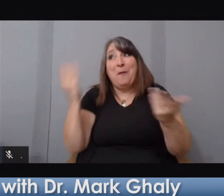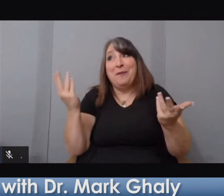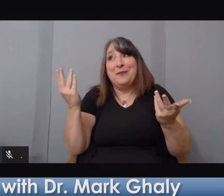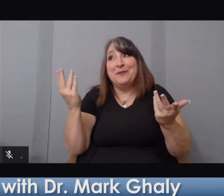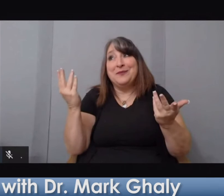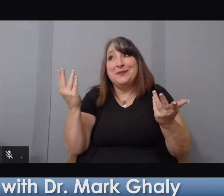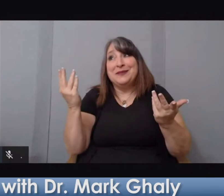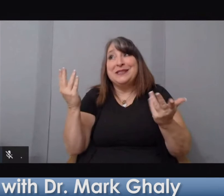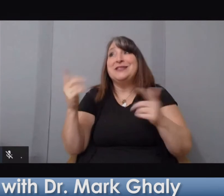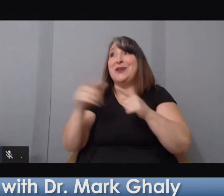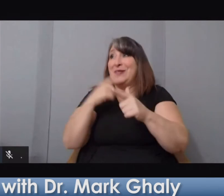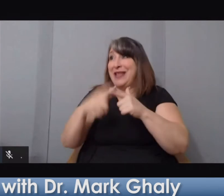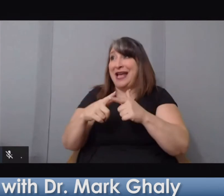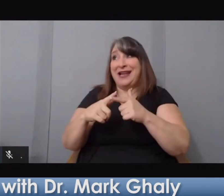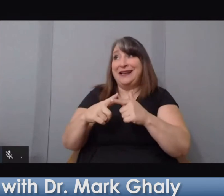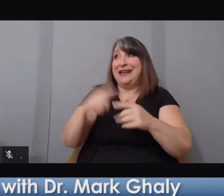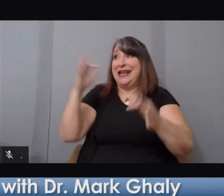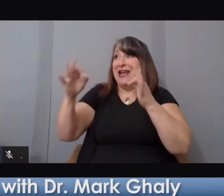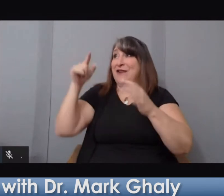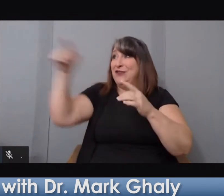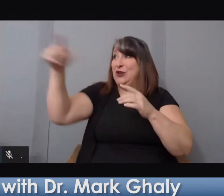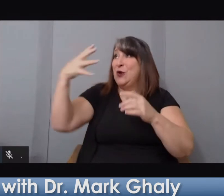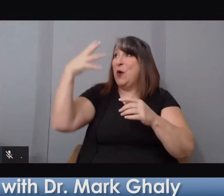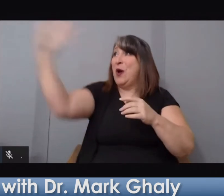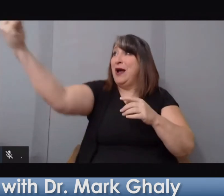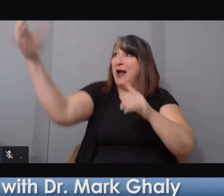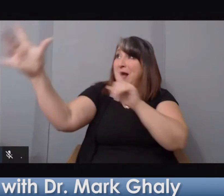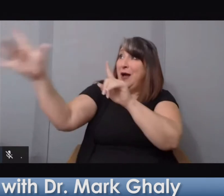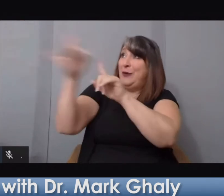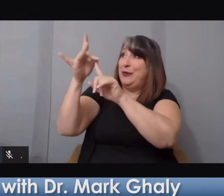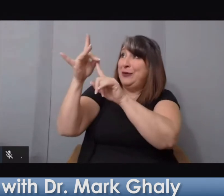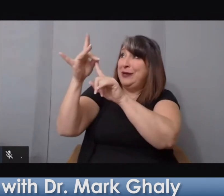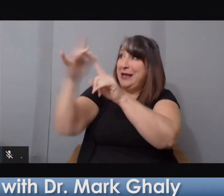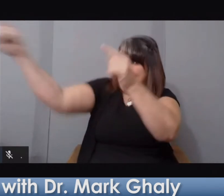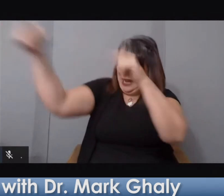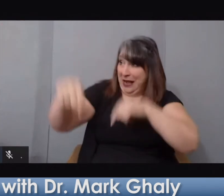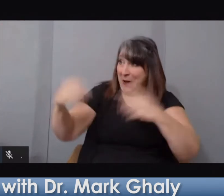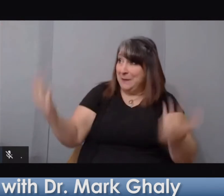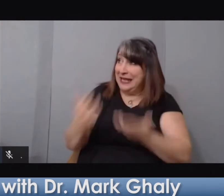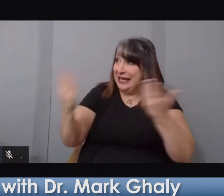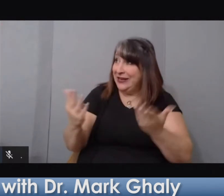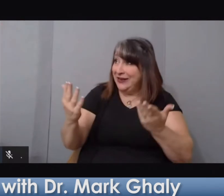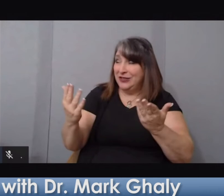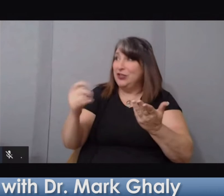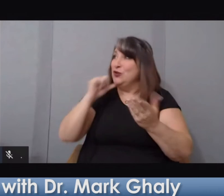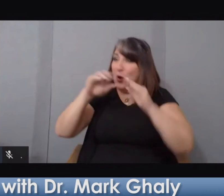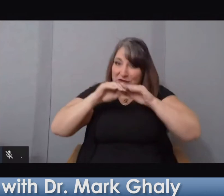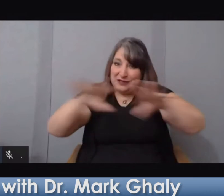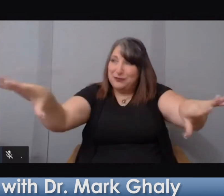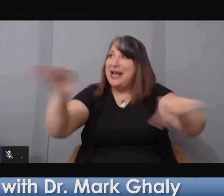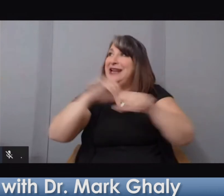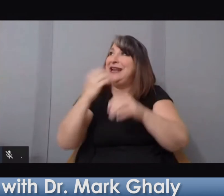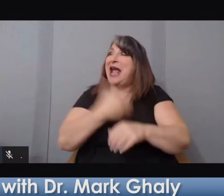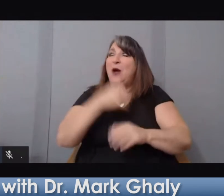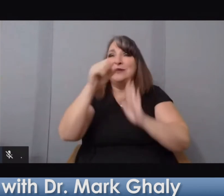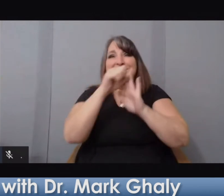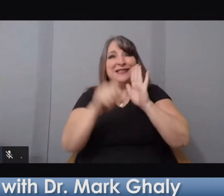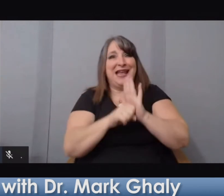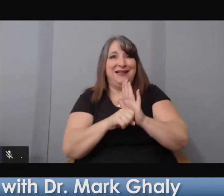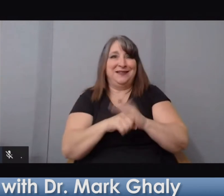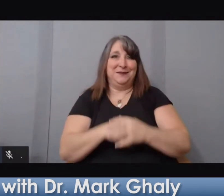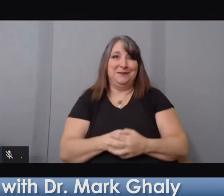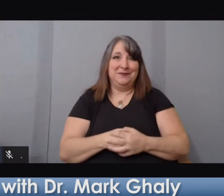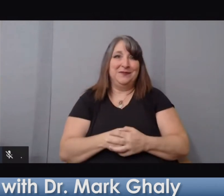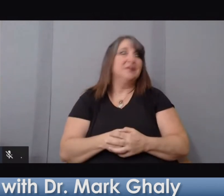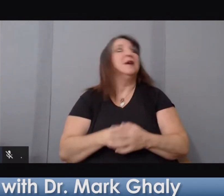you've made doesn't impact a broader part of your community and the state overall. In many ways, what we need to do is keep in